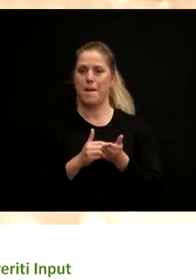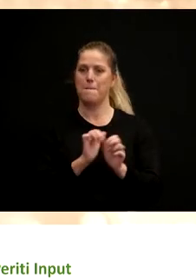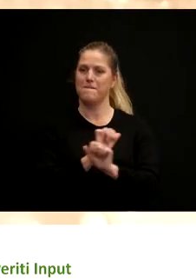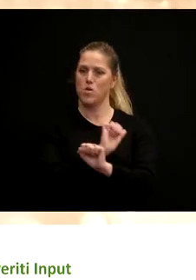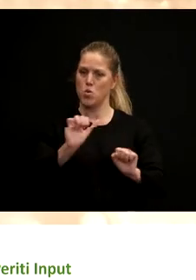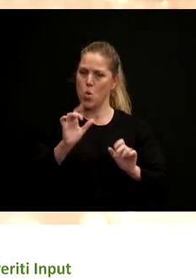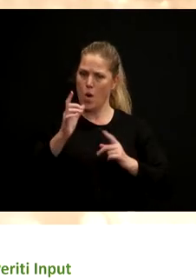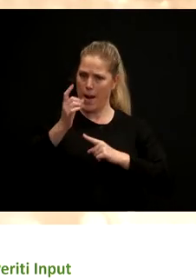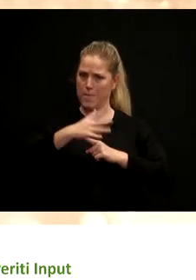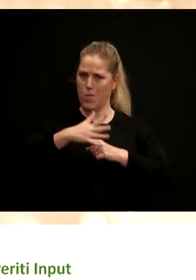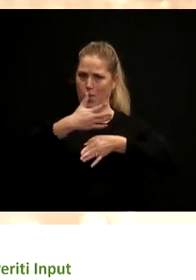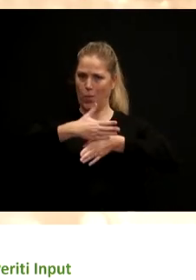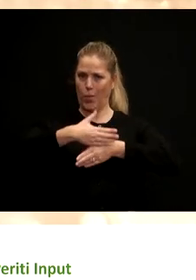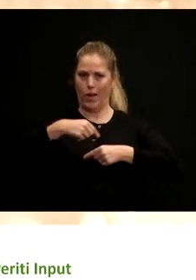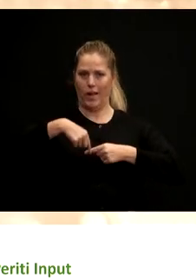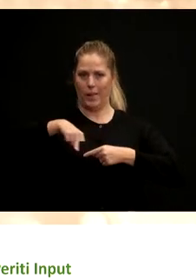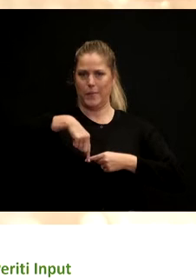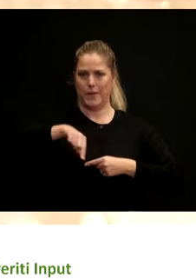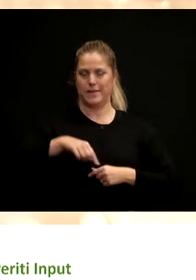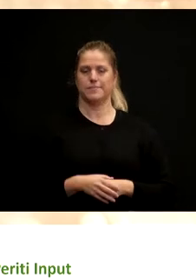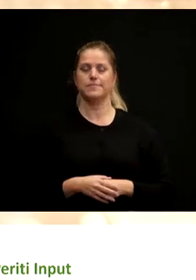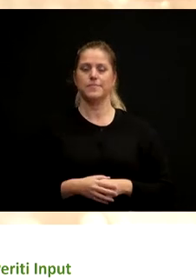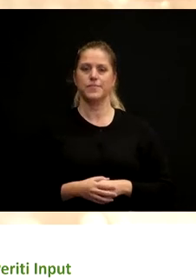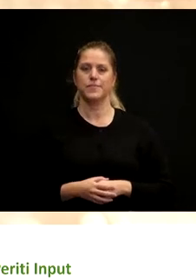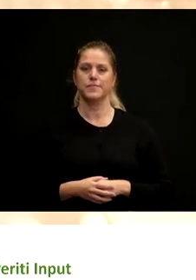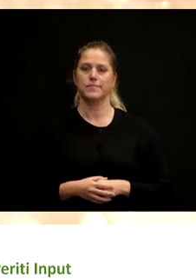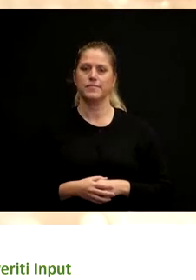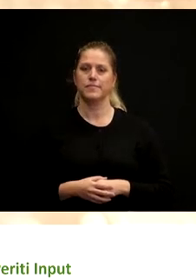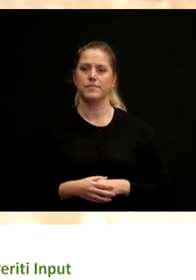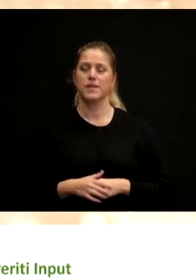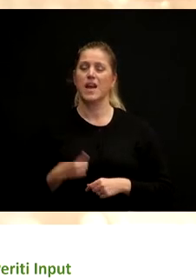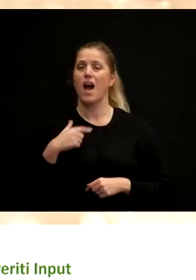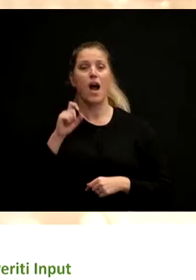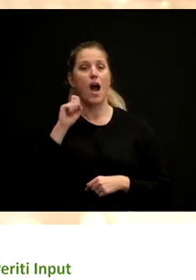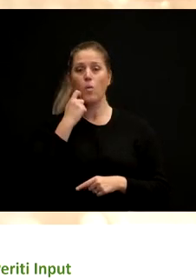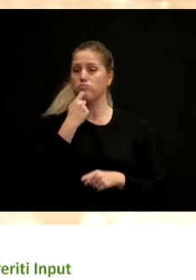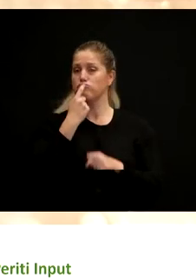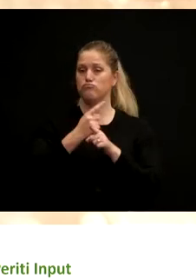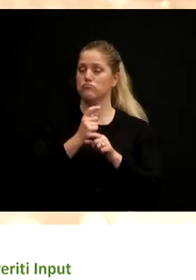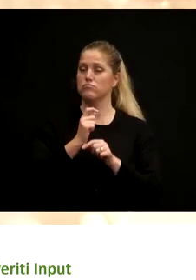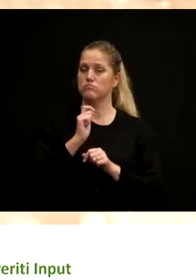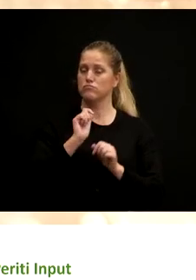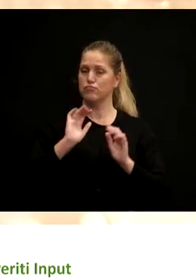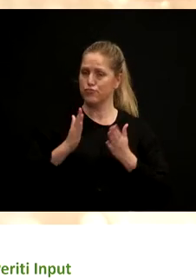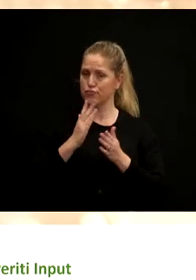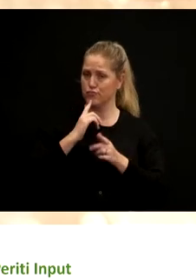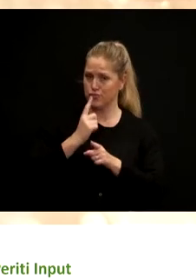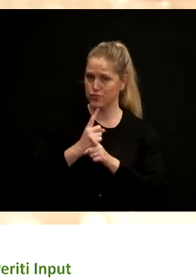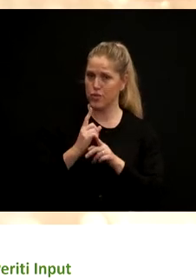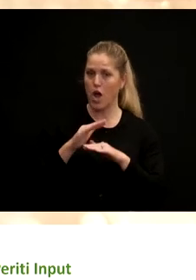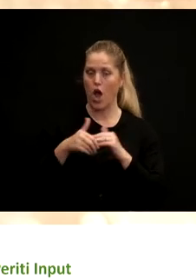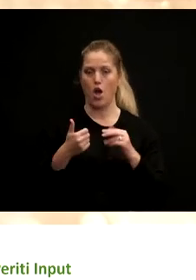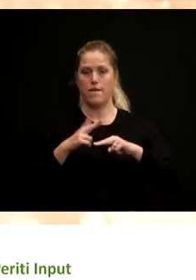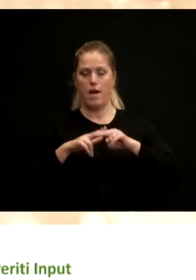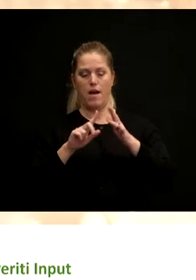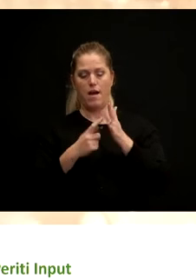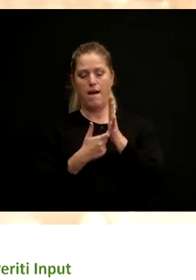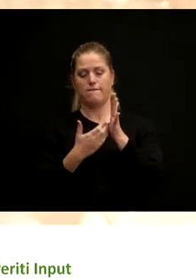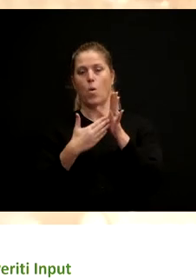important work this week. I will be saying a brief word on formation, and